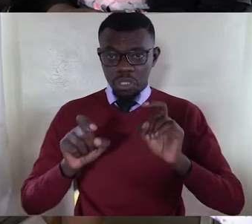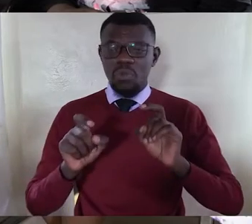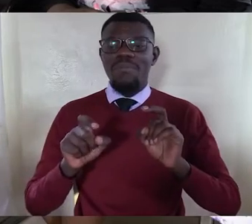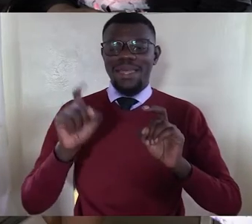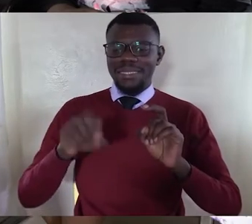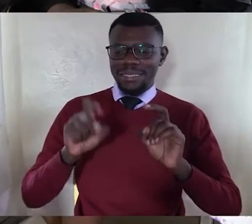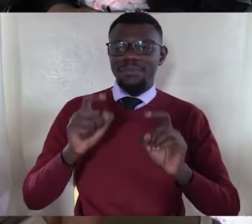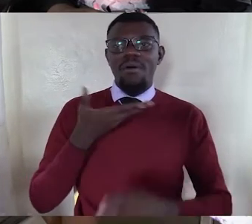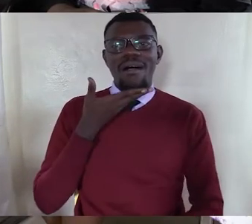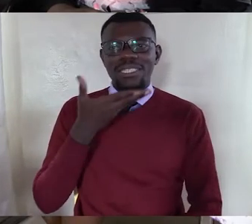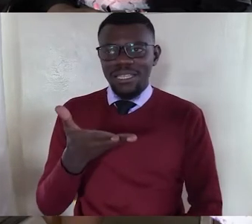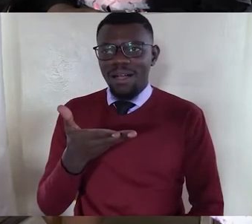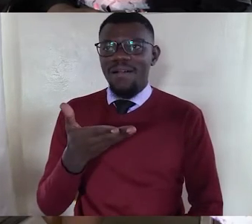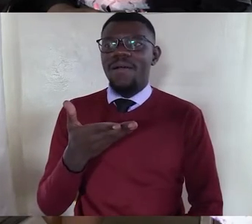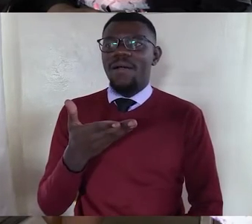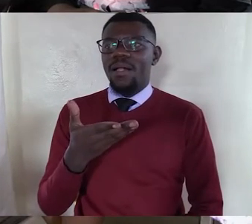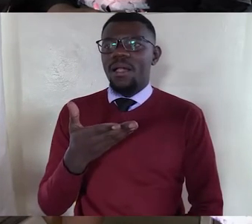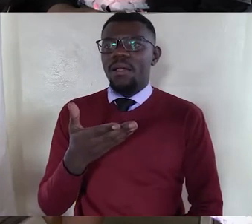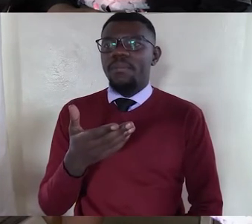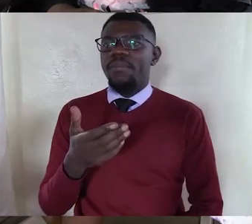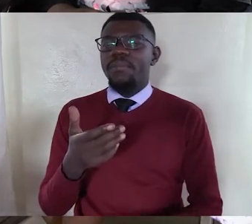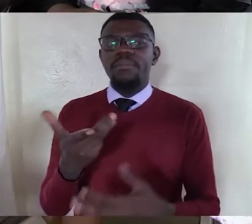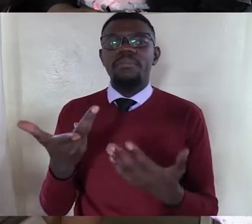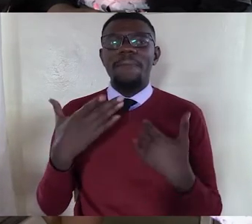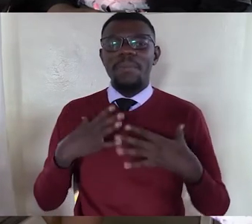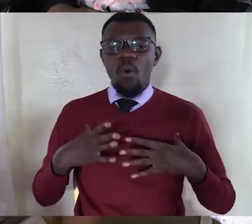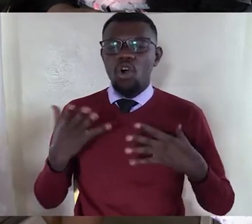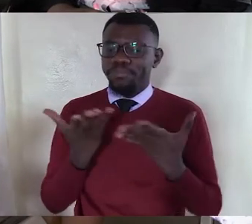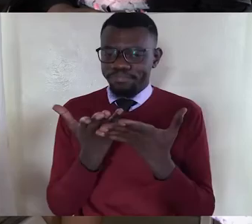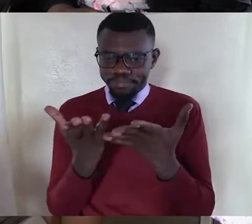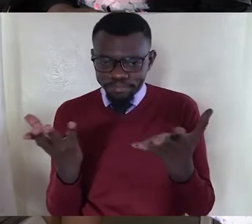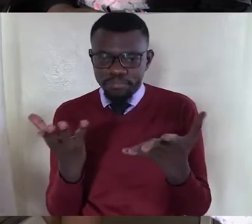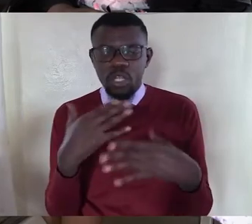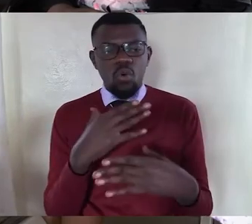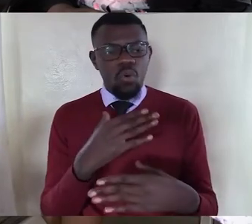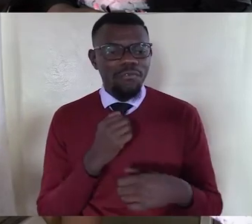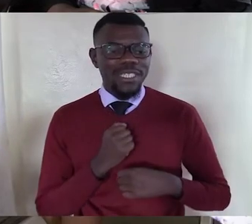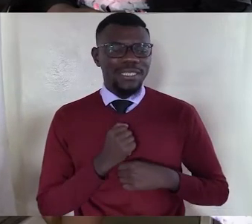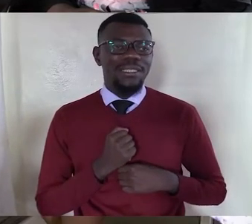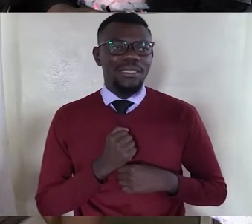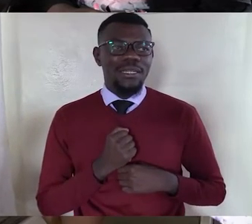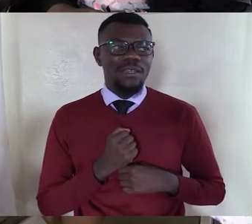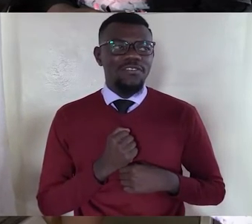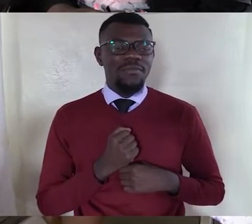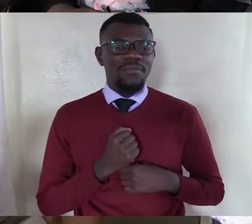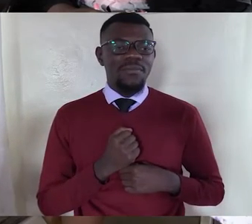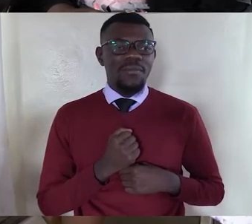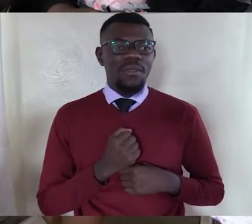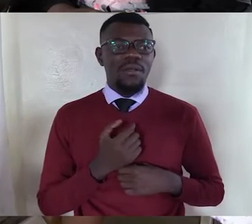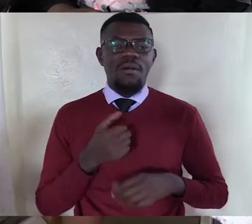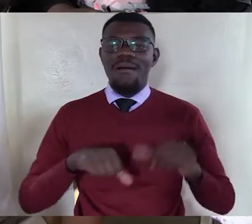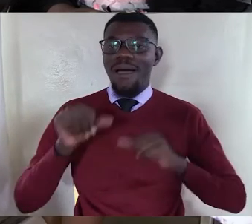the survivors, was that the people who perpetrated this violence were